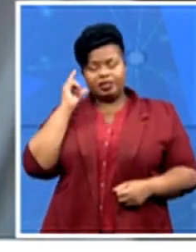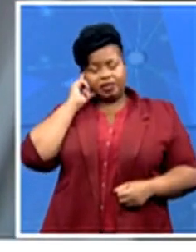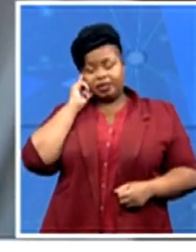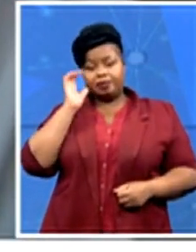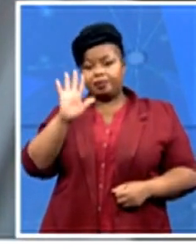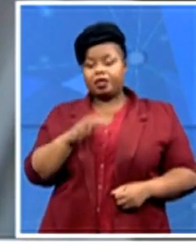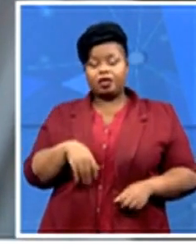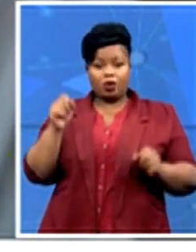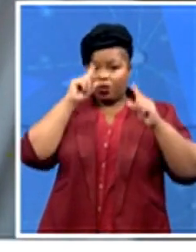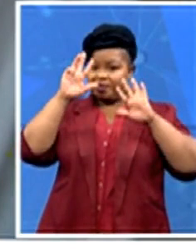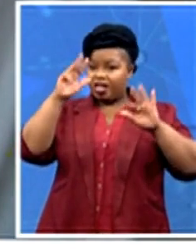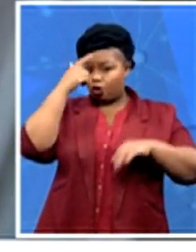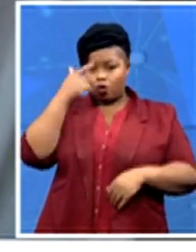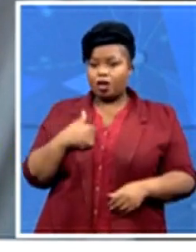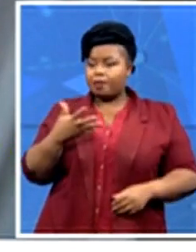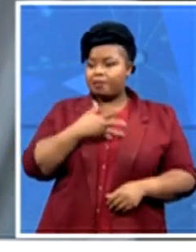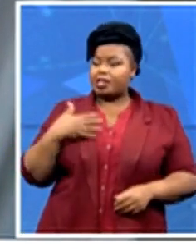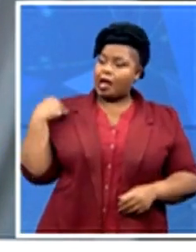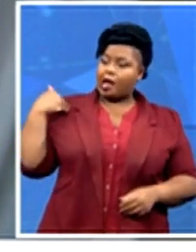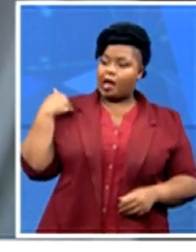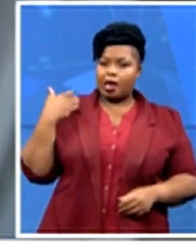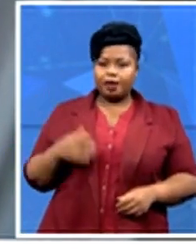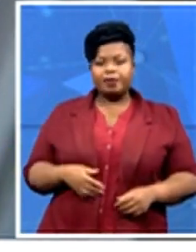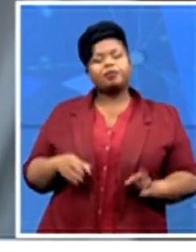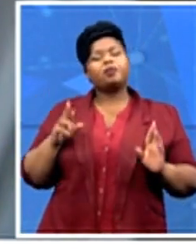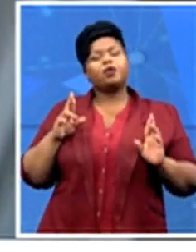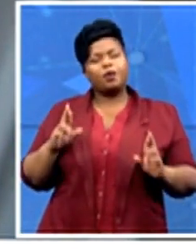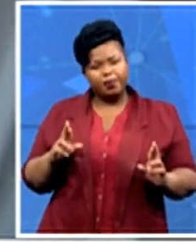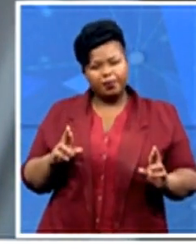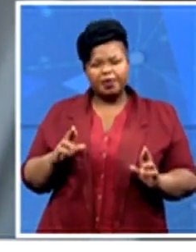at that time. So I'm hoping at about 12 o'clock, 1